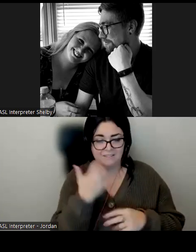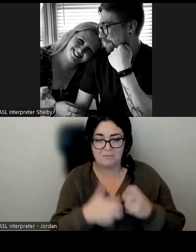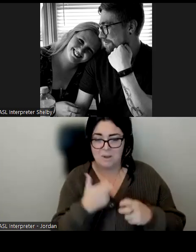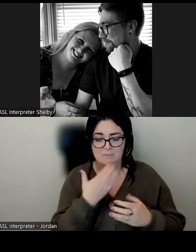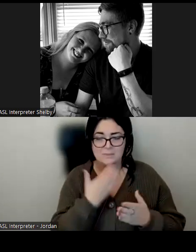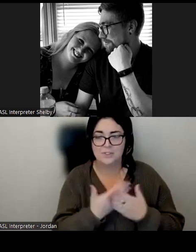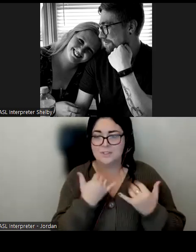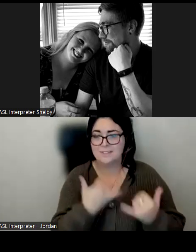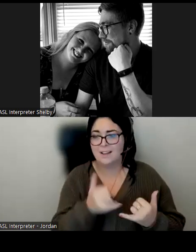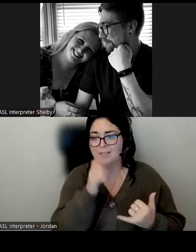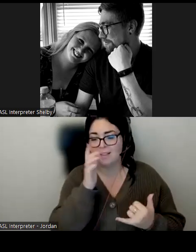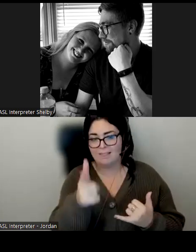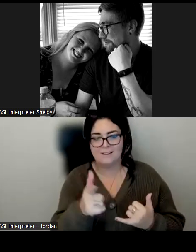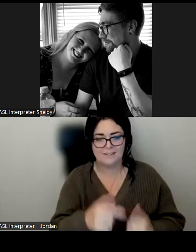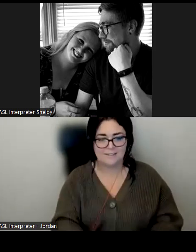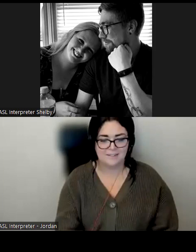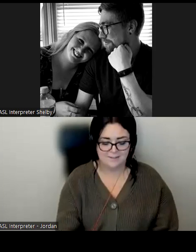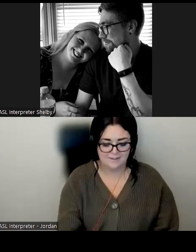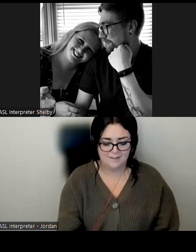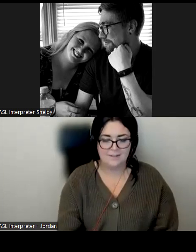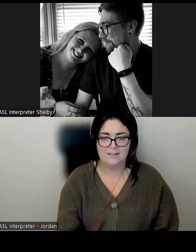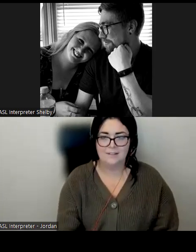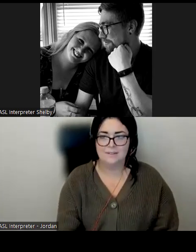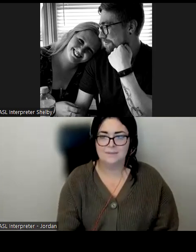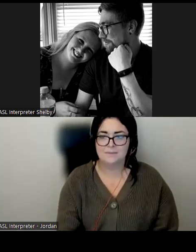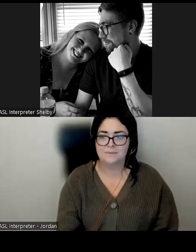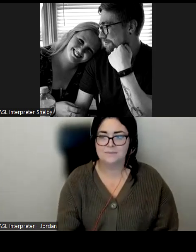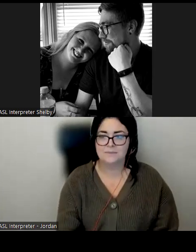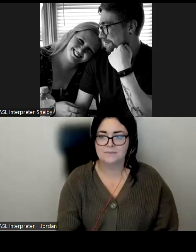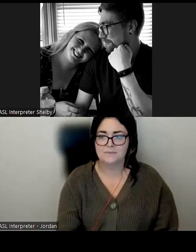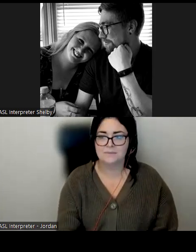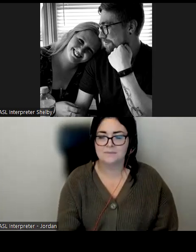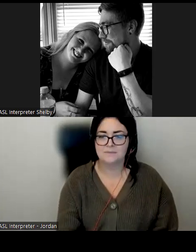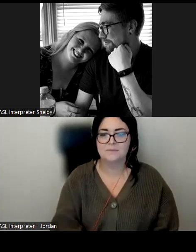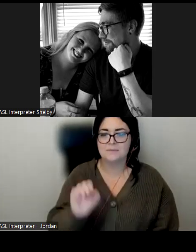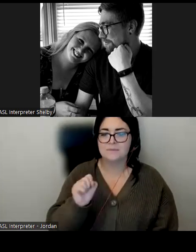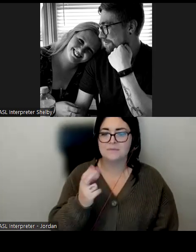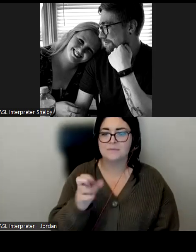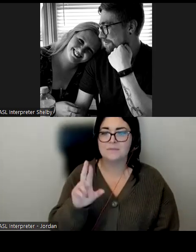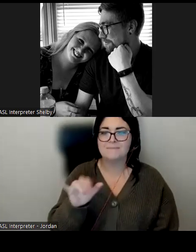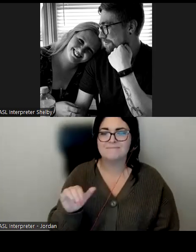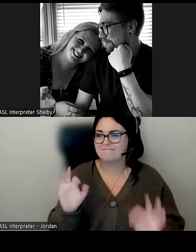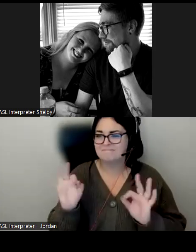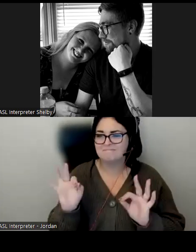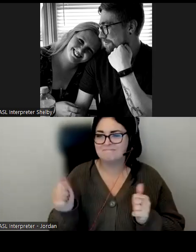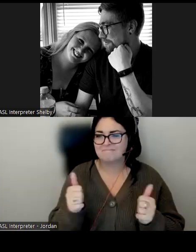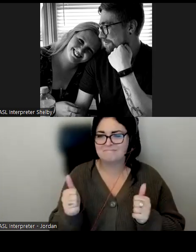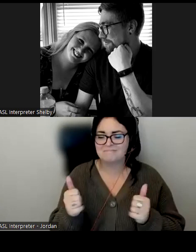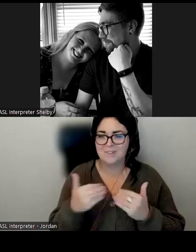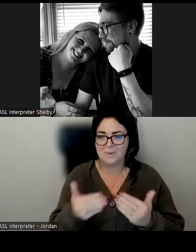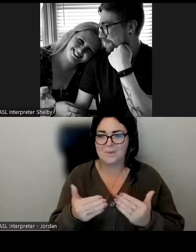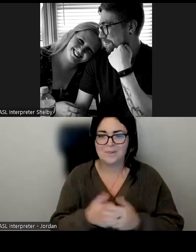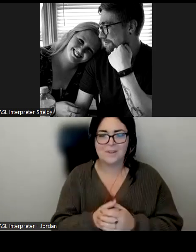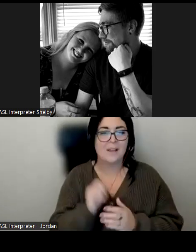know when it's happening than afterwards. No, So you're all good. Okay, Thank you. great.